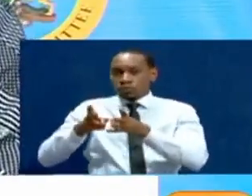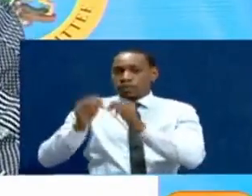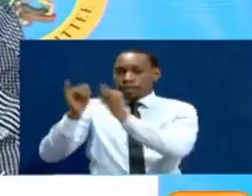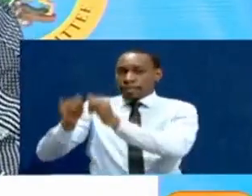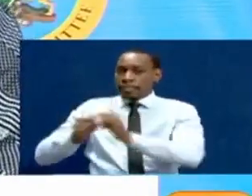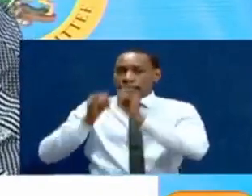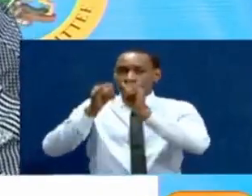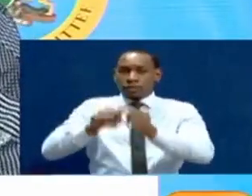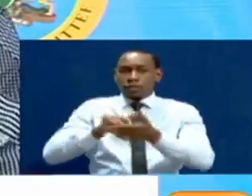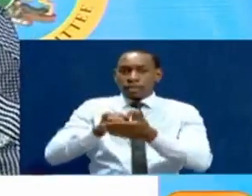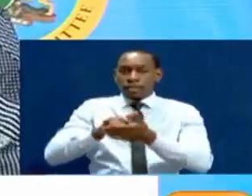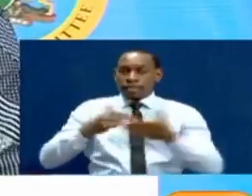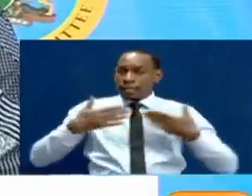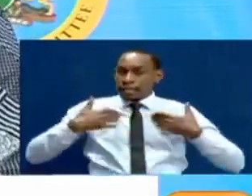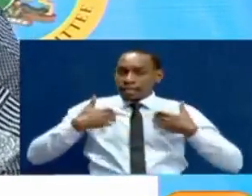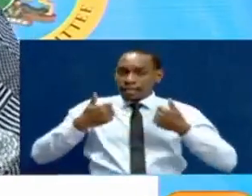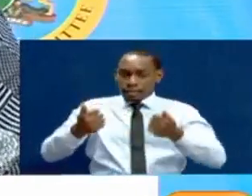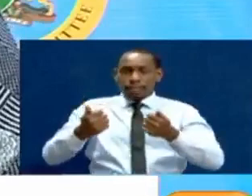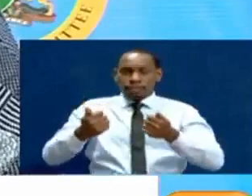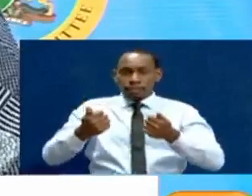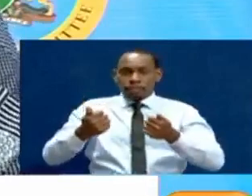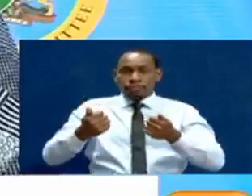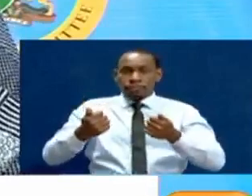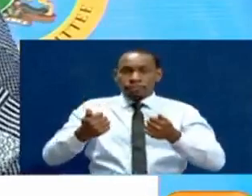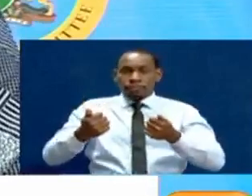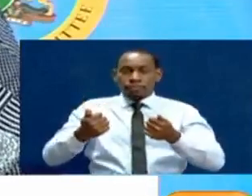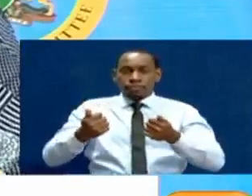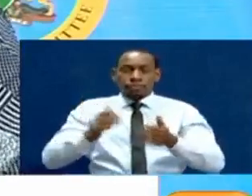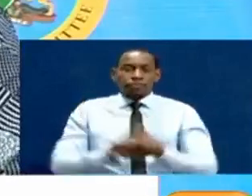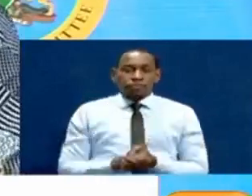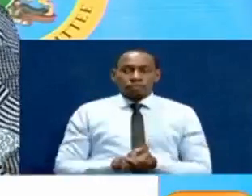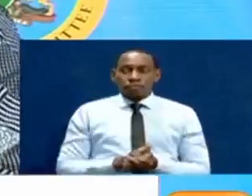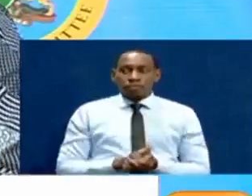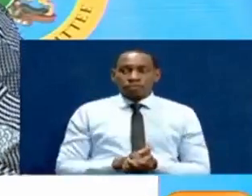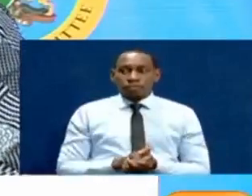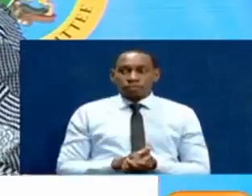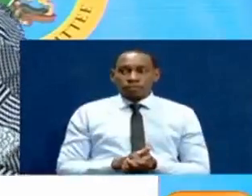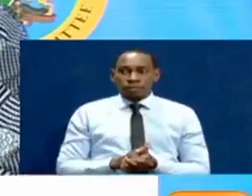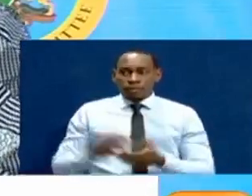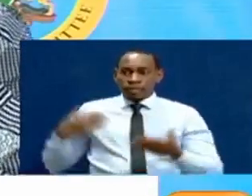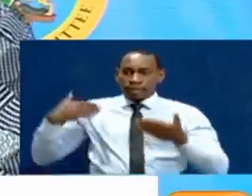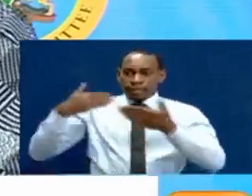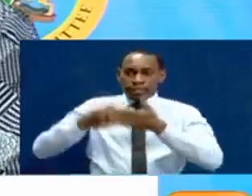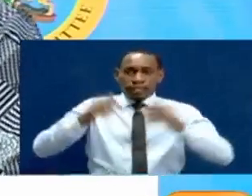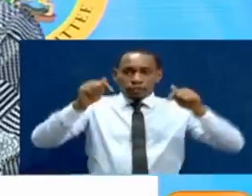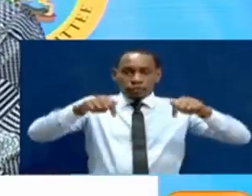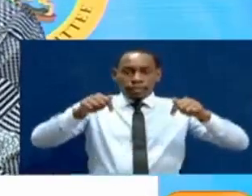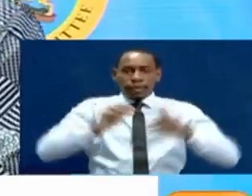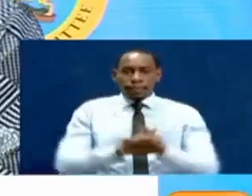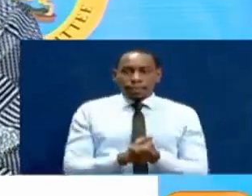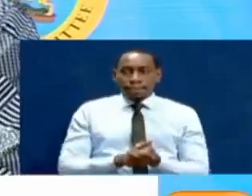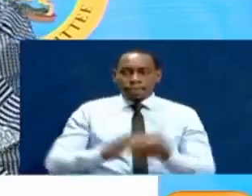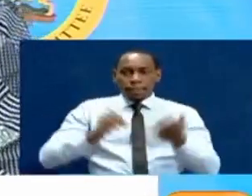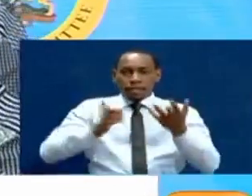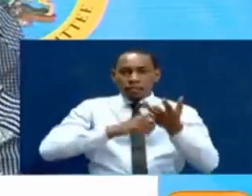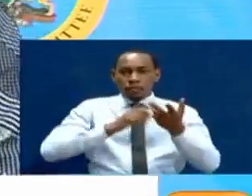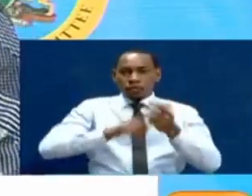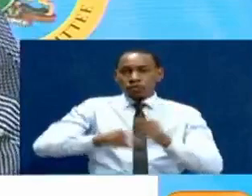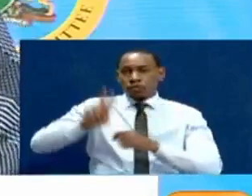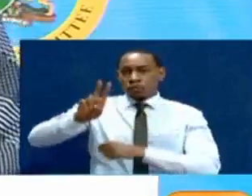individuals who have recovered from the disease. As of today, a total